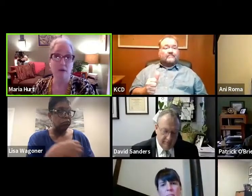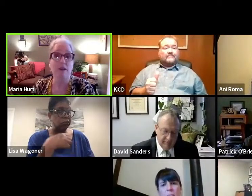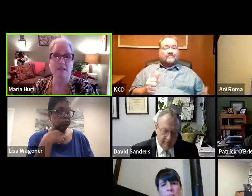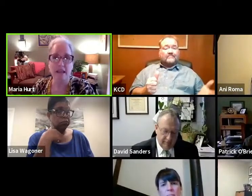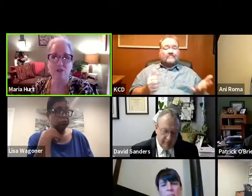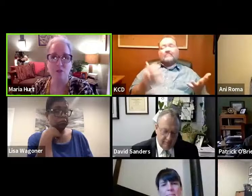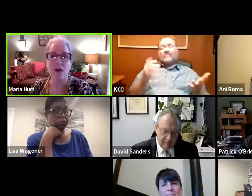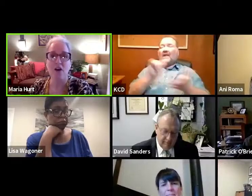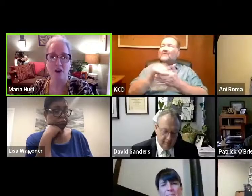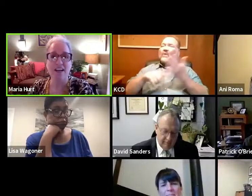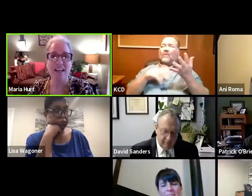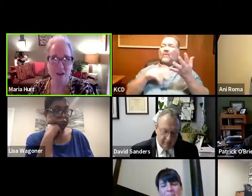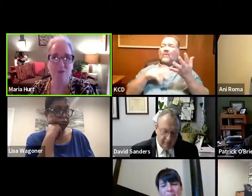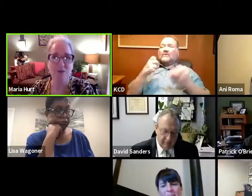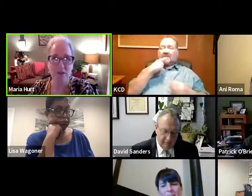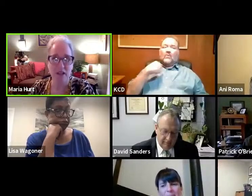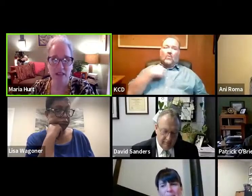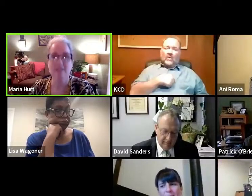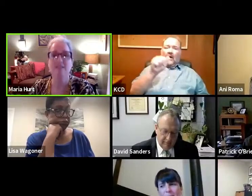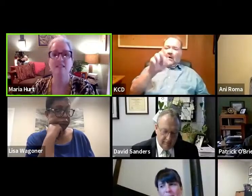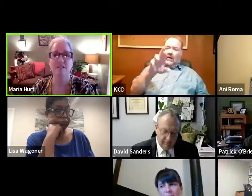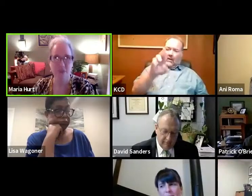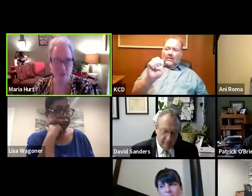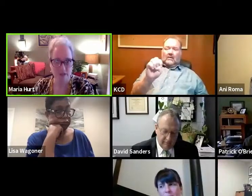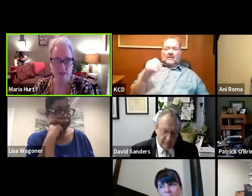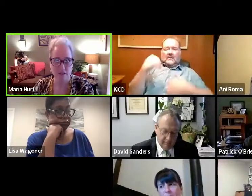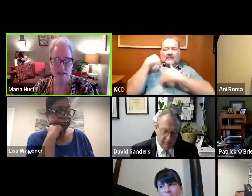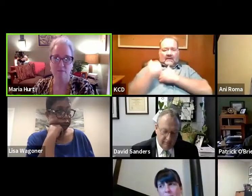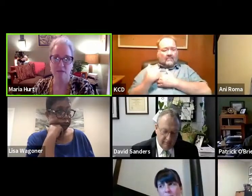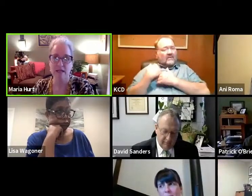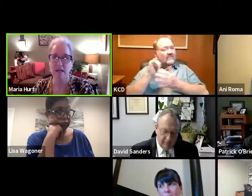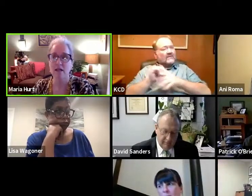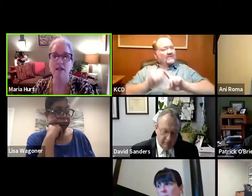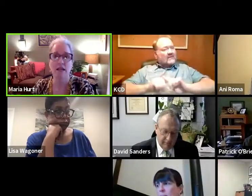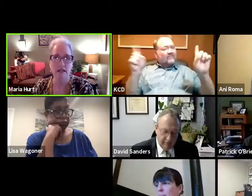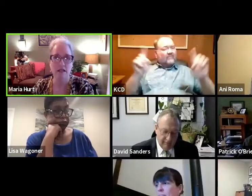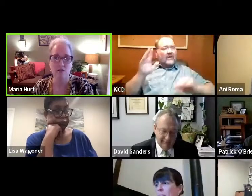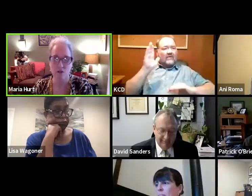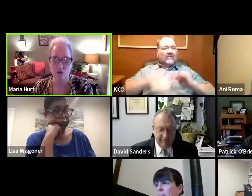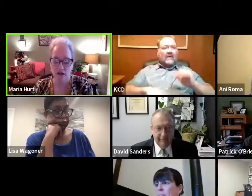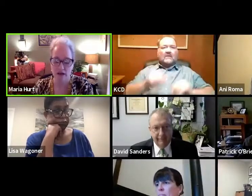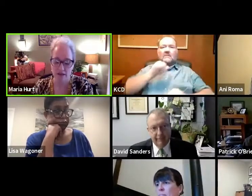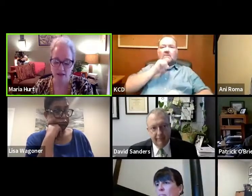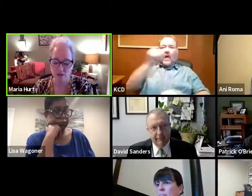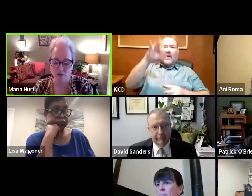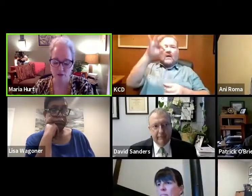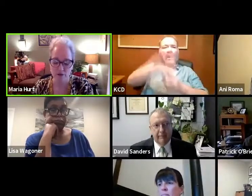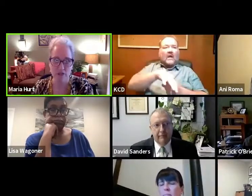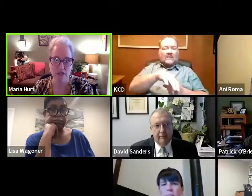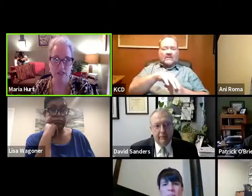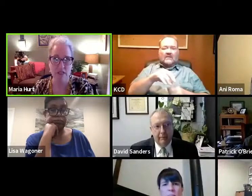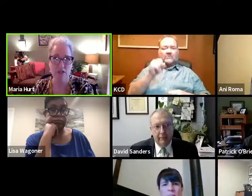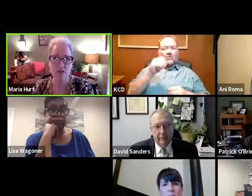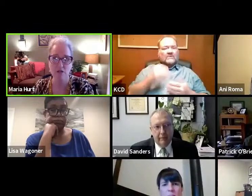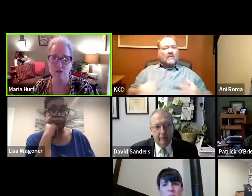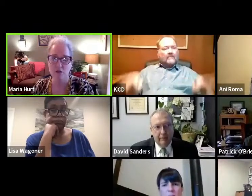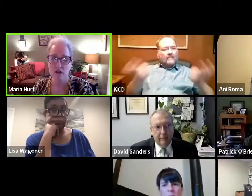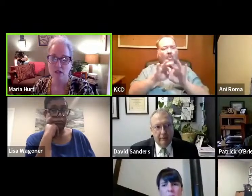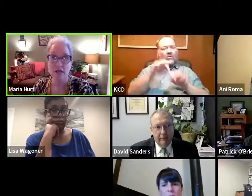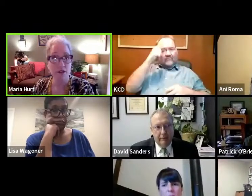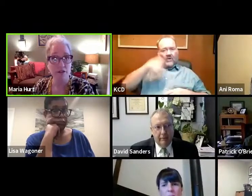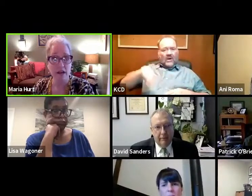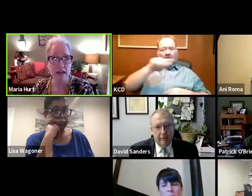that's what I want to say is we are accountable, and that is different than being unelected. So I think it's important for us to continue